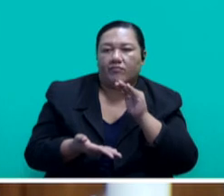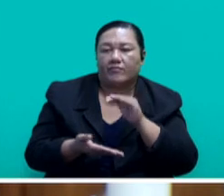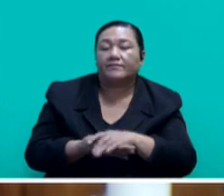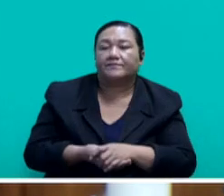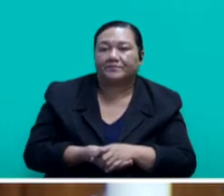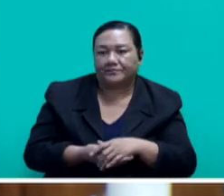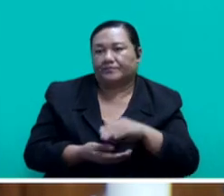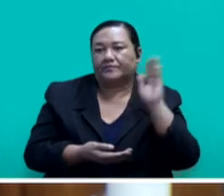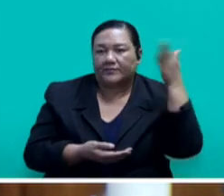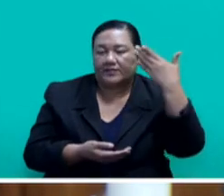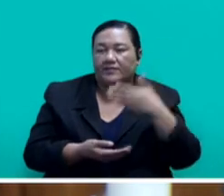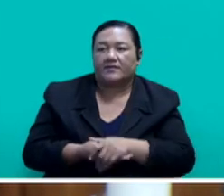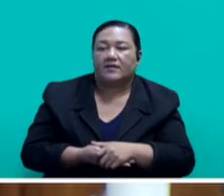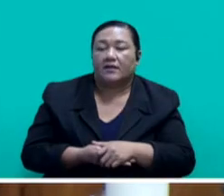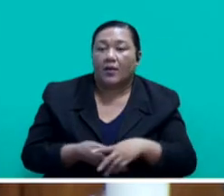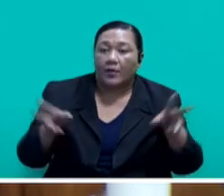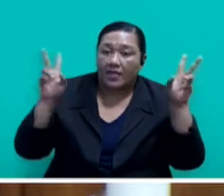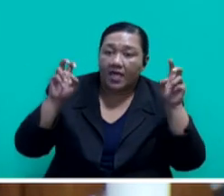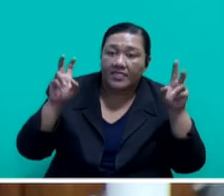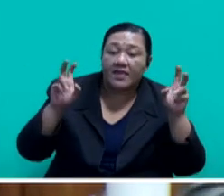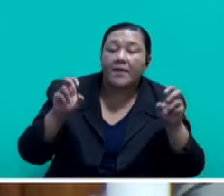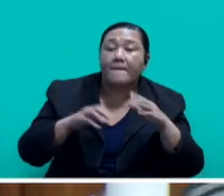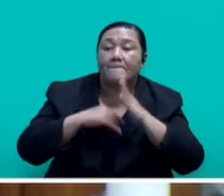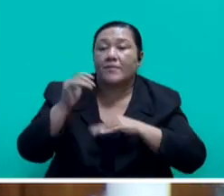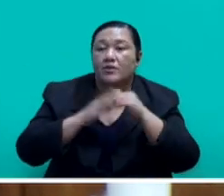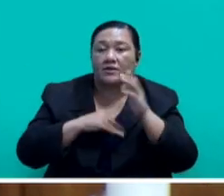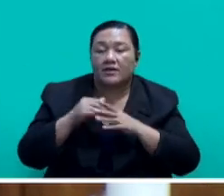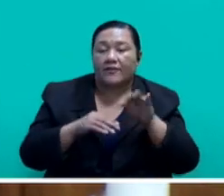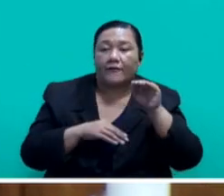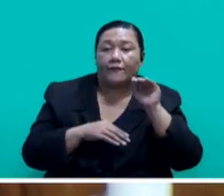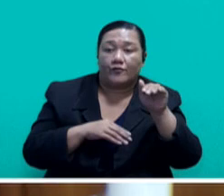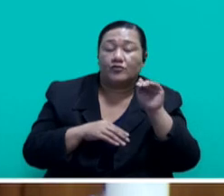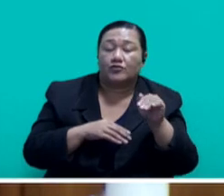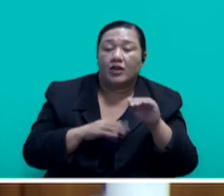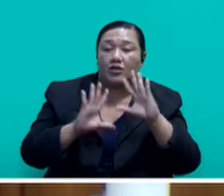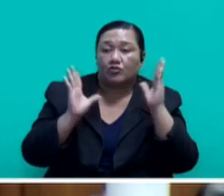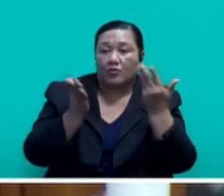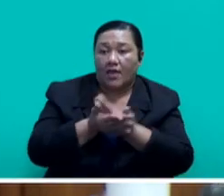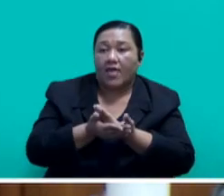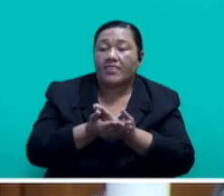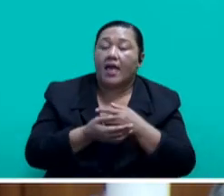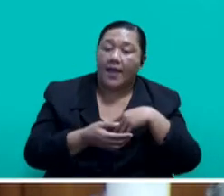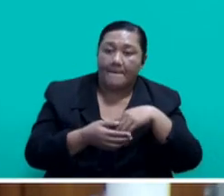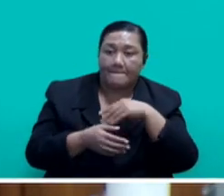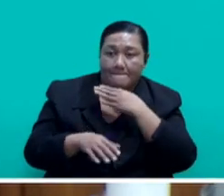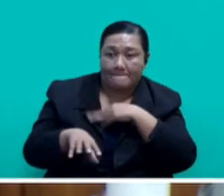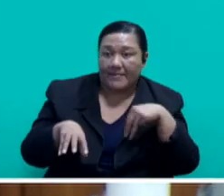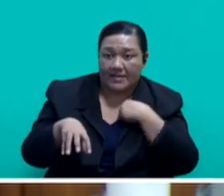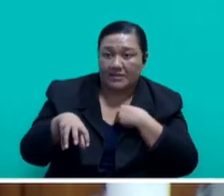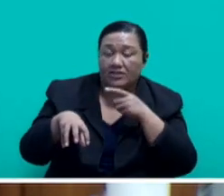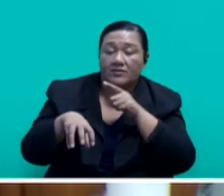Mr. Speaker, sir, with the theme, Building Our Future Together, my ministry firmly believes that Fiji's labour